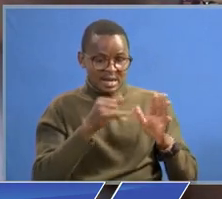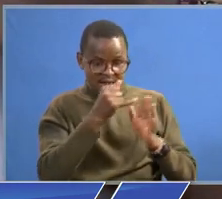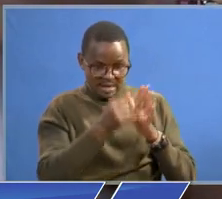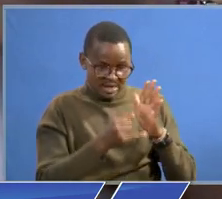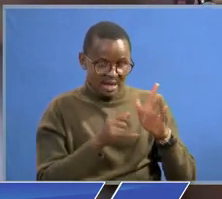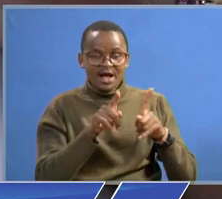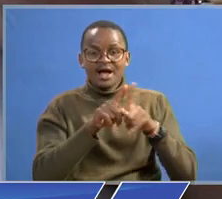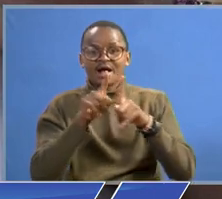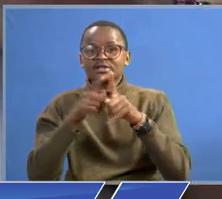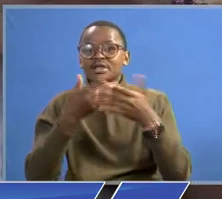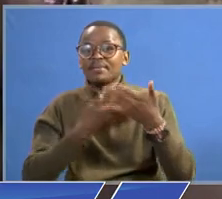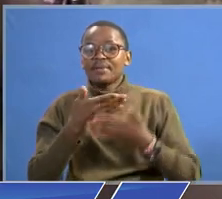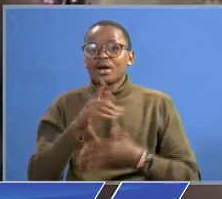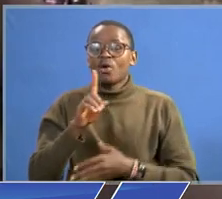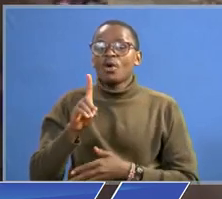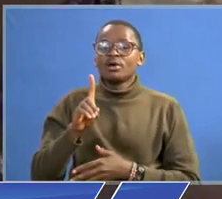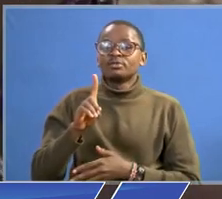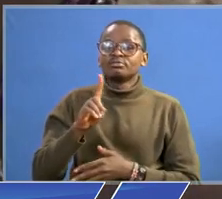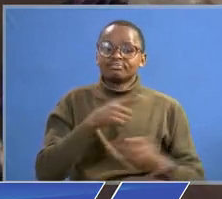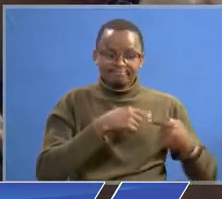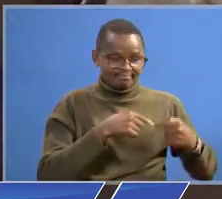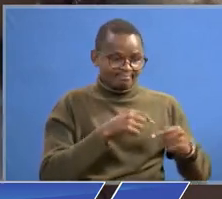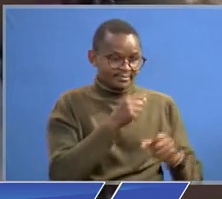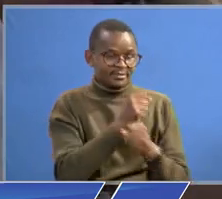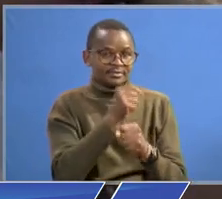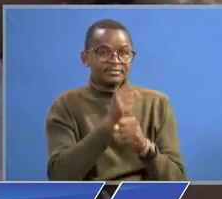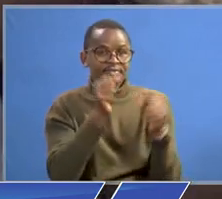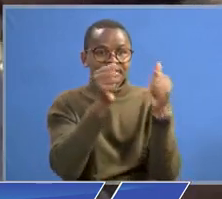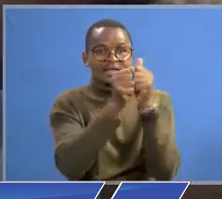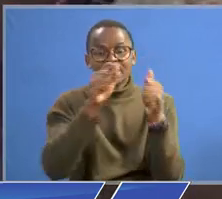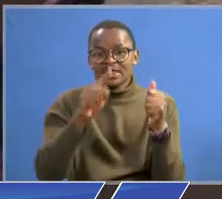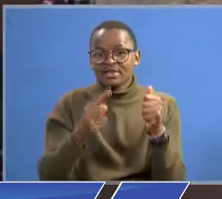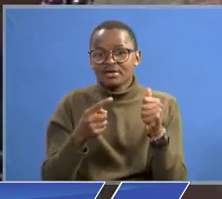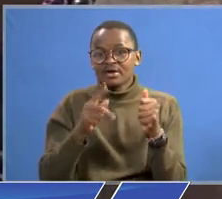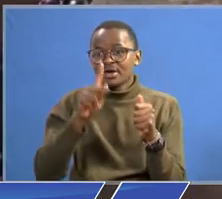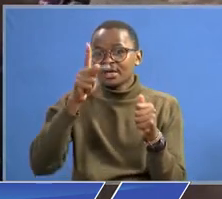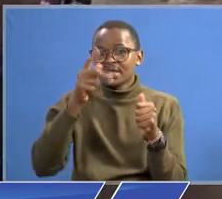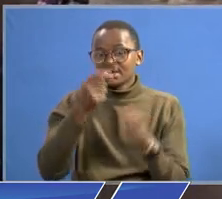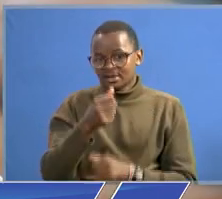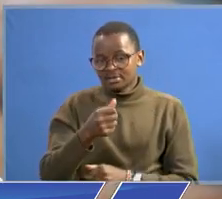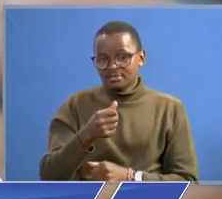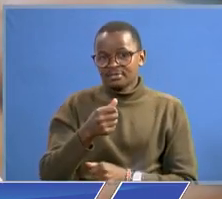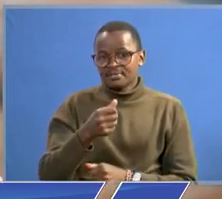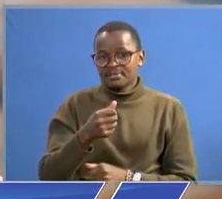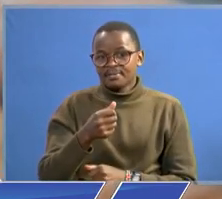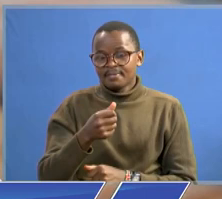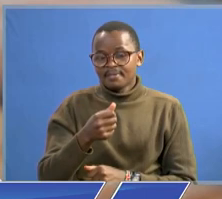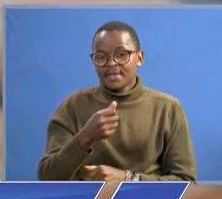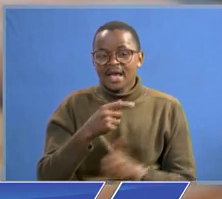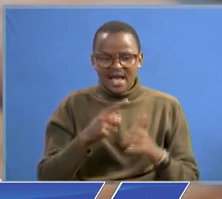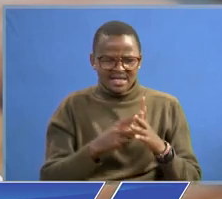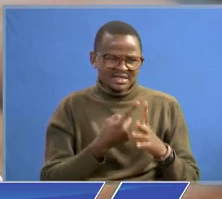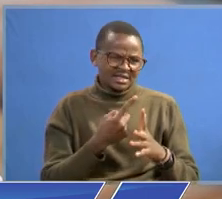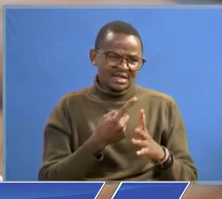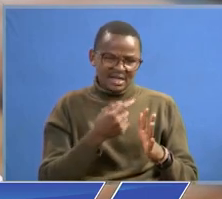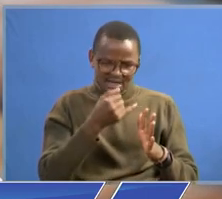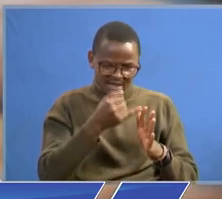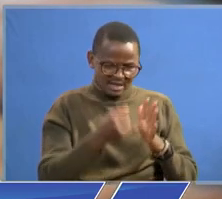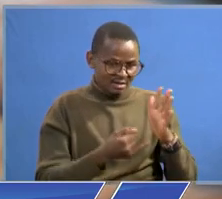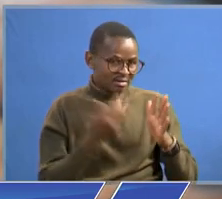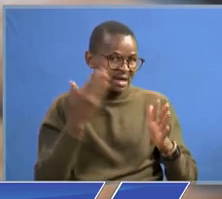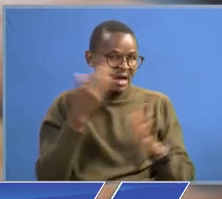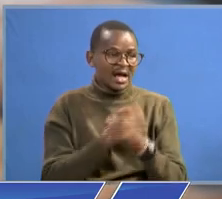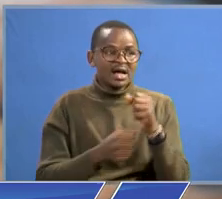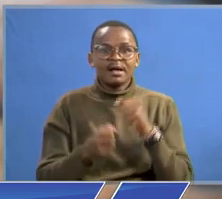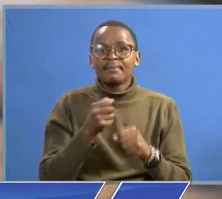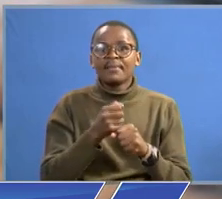a business. Timothy has once sold an artwork of 10,000 Kenya shillings. I started drawing late last year.